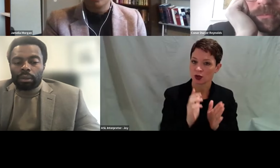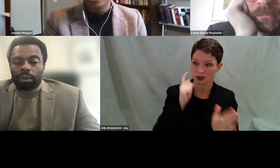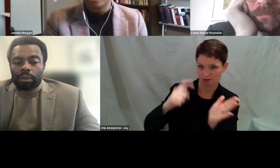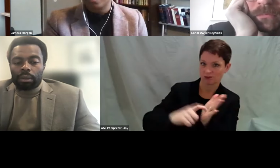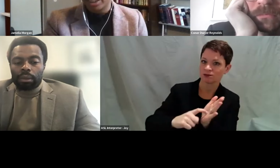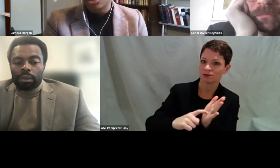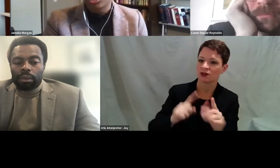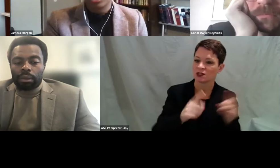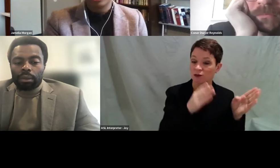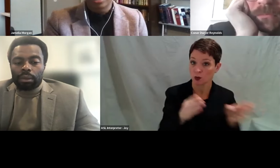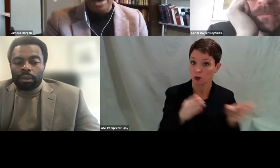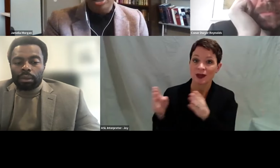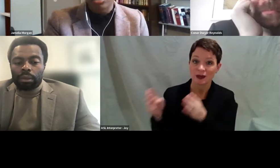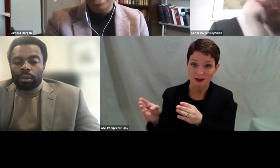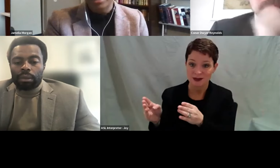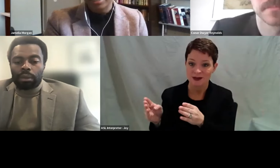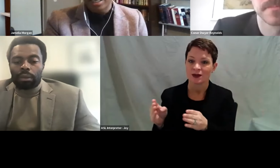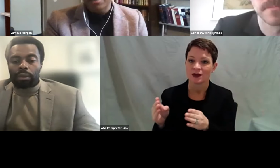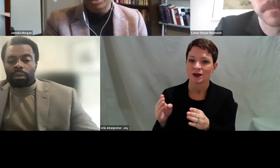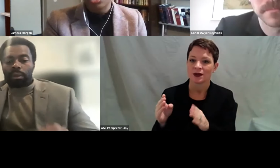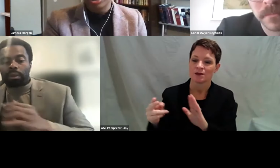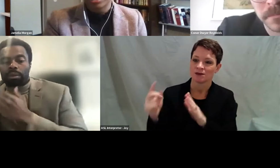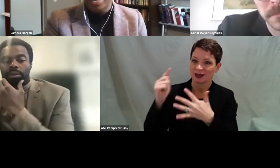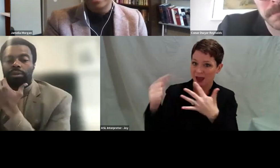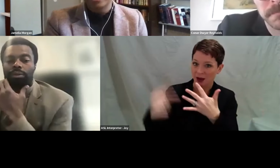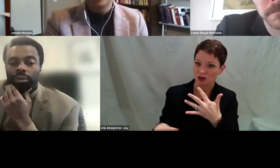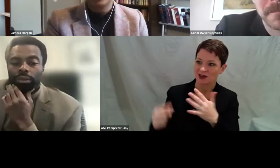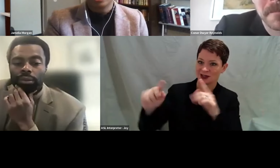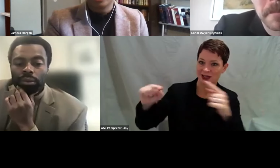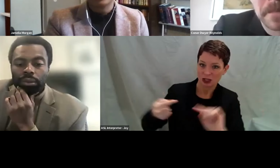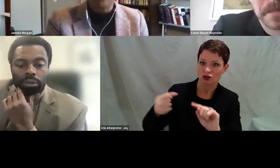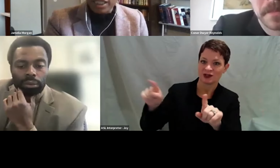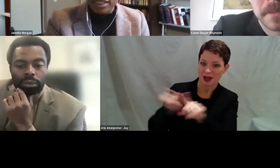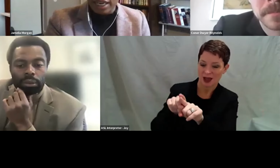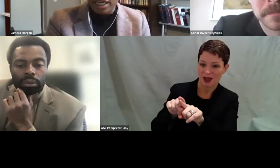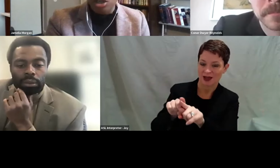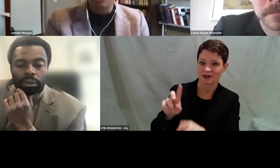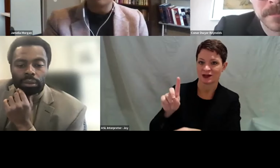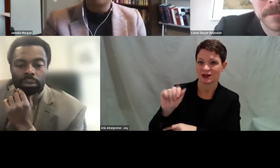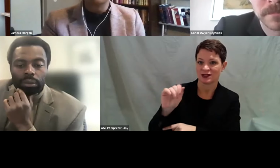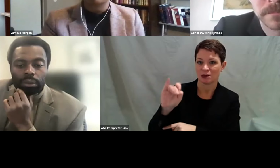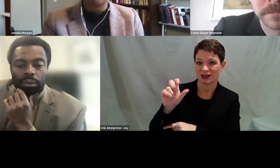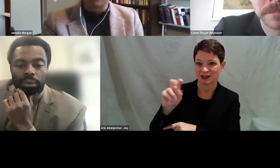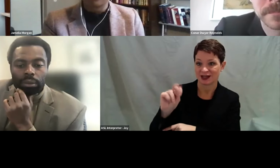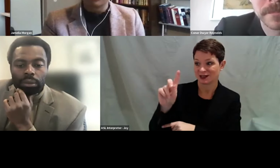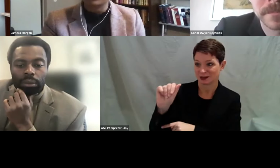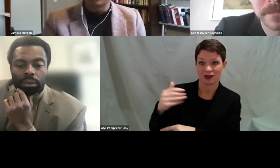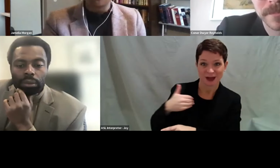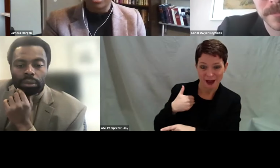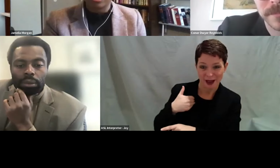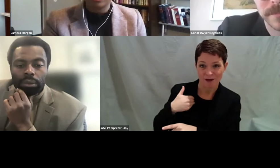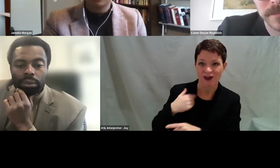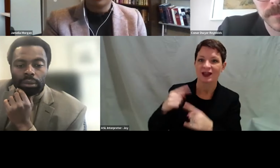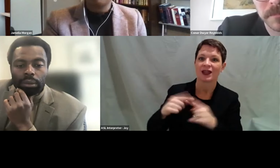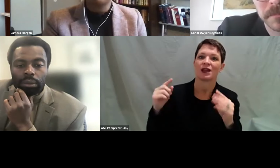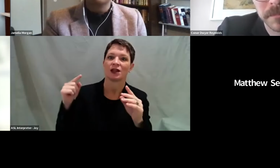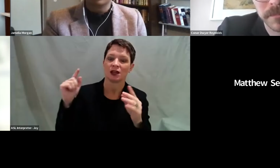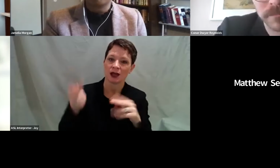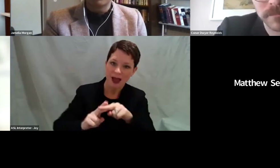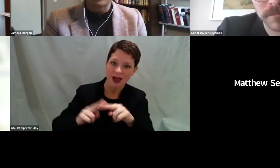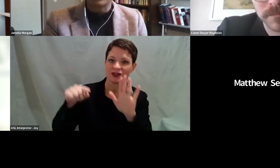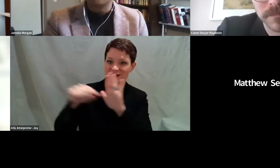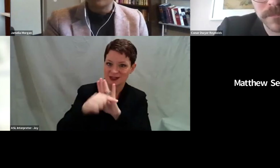there were ways in which characterizing a set of injuries as debilitating could also further the stigma